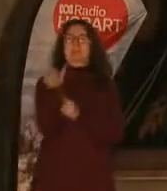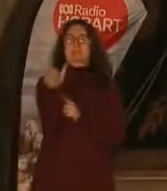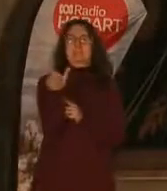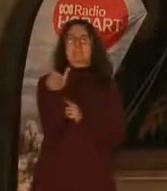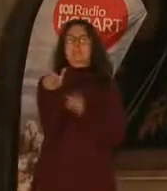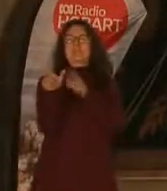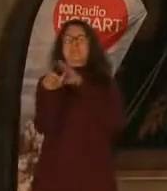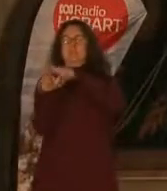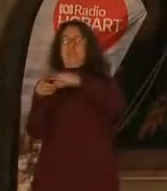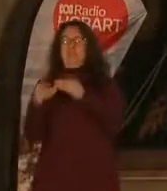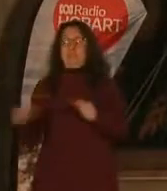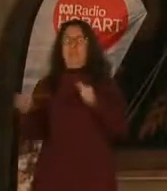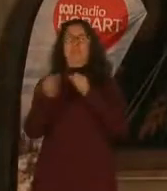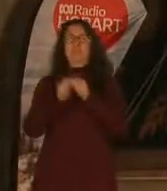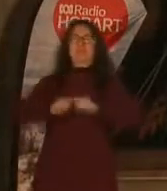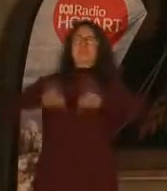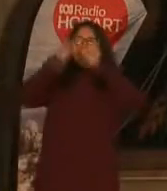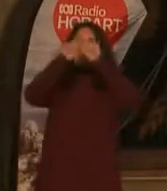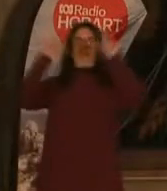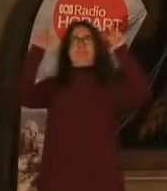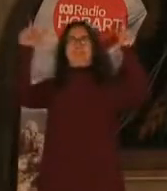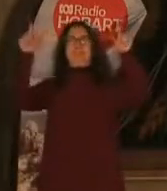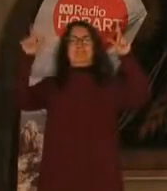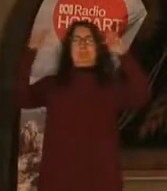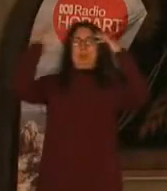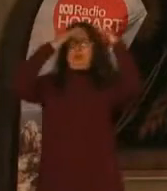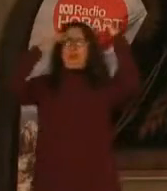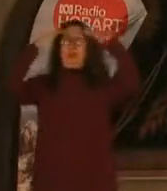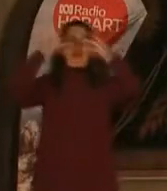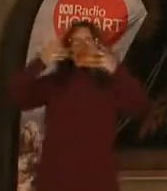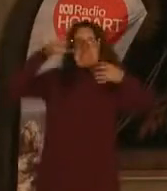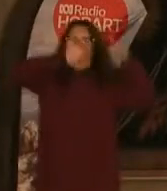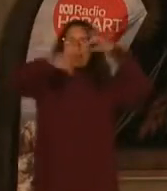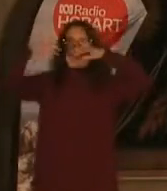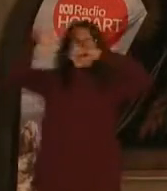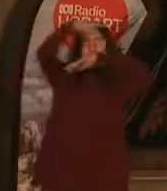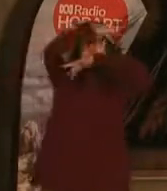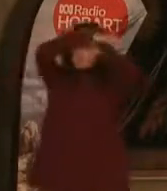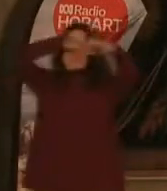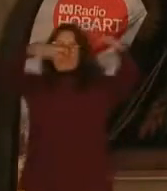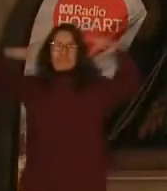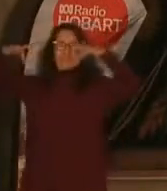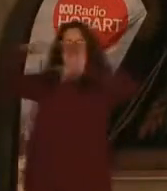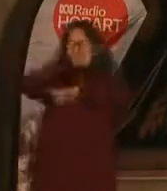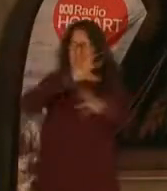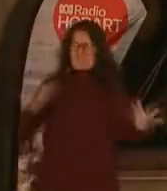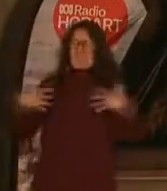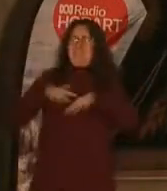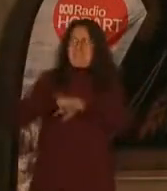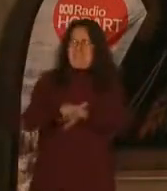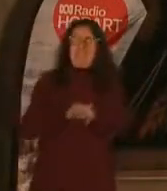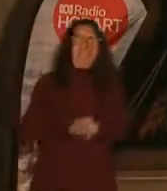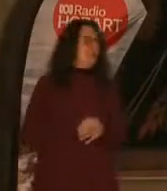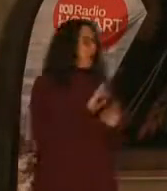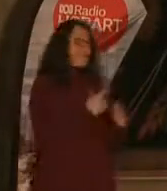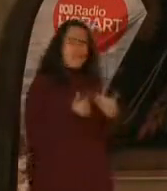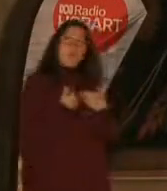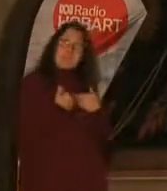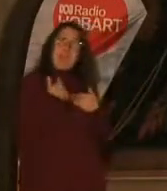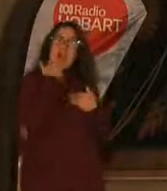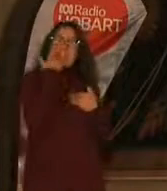I think, to me, from what I'm hearing you guys, is that definitely the scientific method is for everyone, whether or not